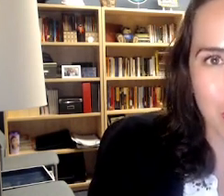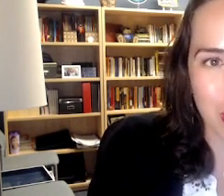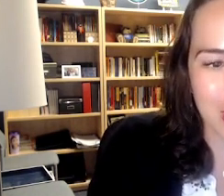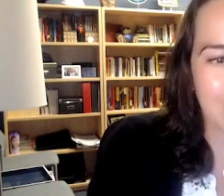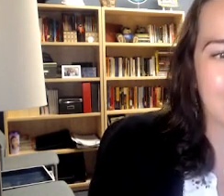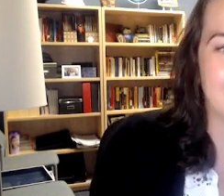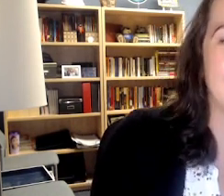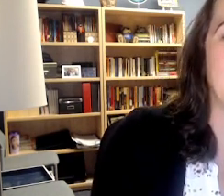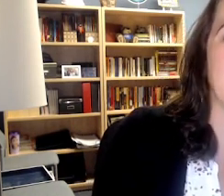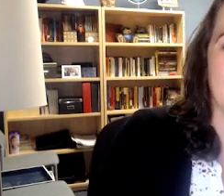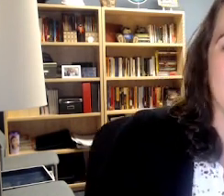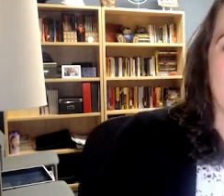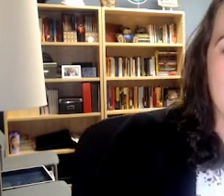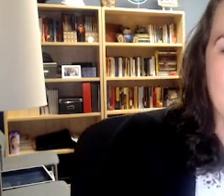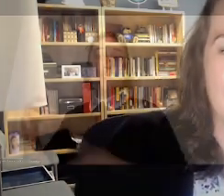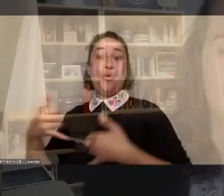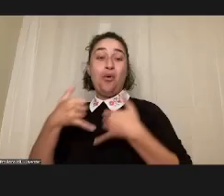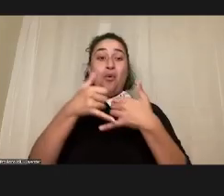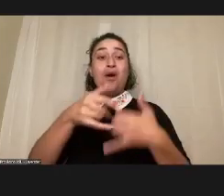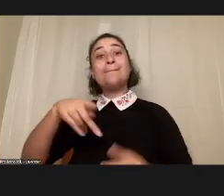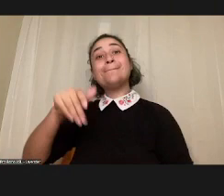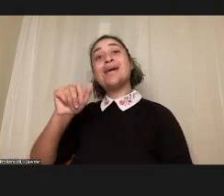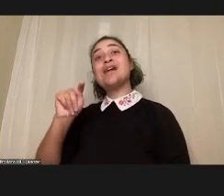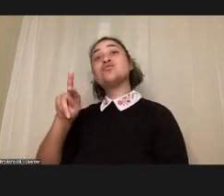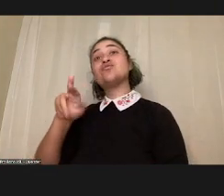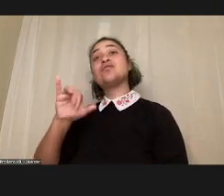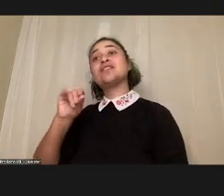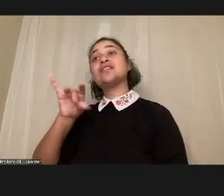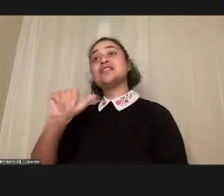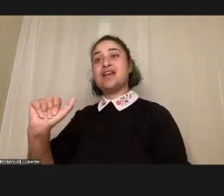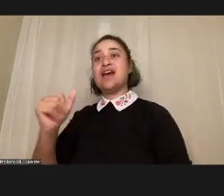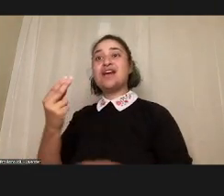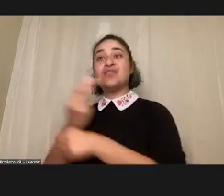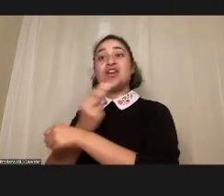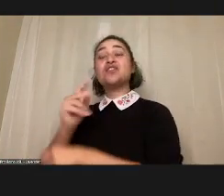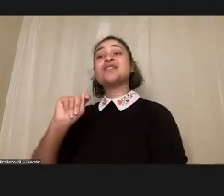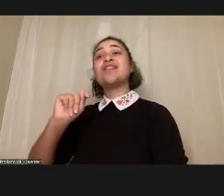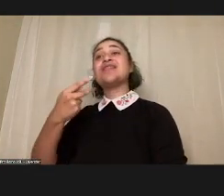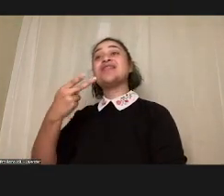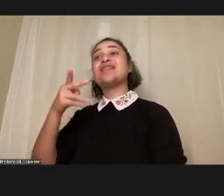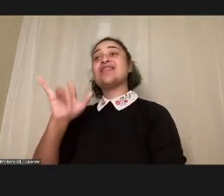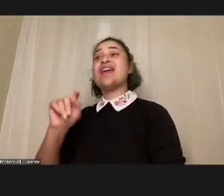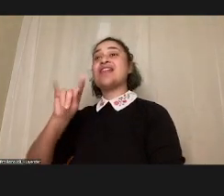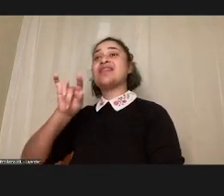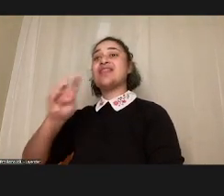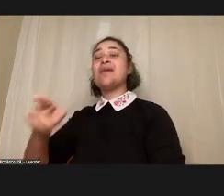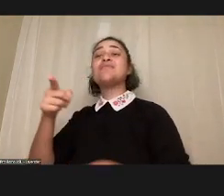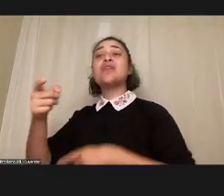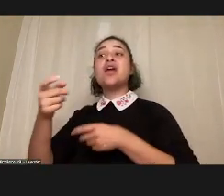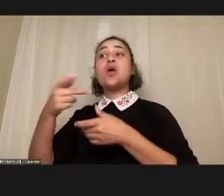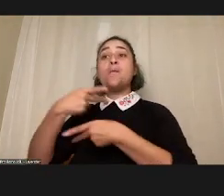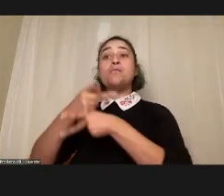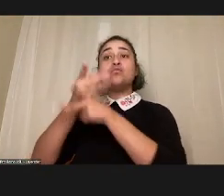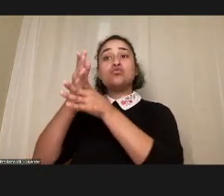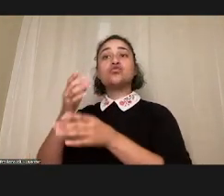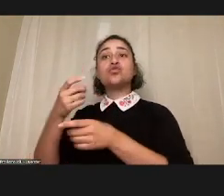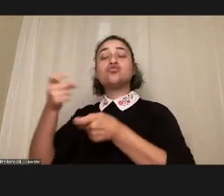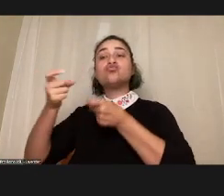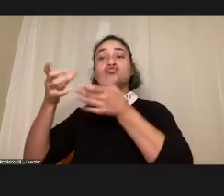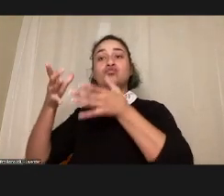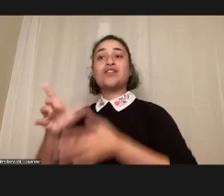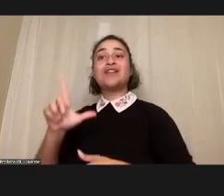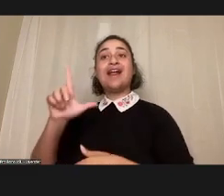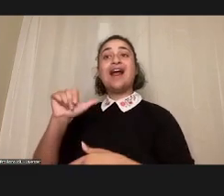2022 awardee is Patricia Garza. They use they, them pronouns. They are the producer and director of programs at Los Angeles